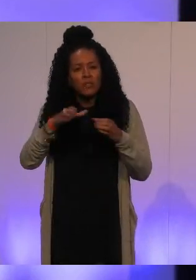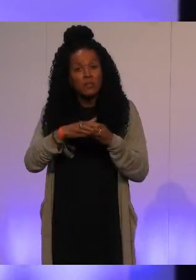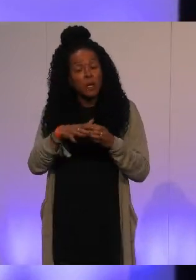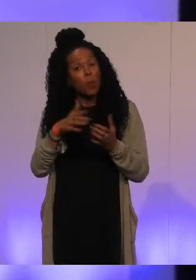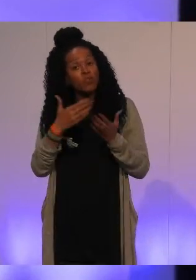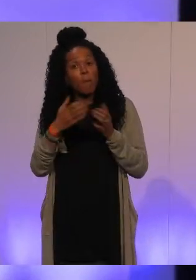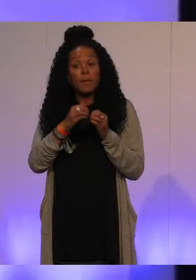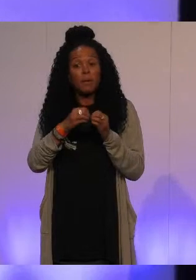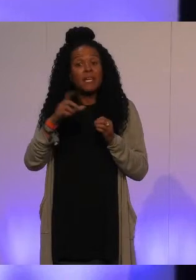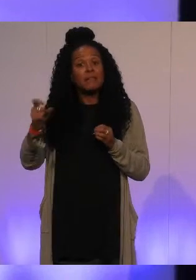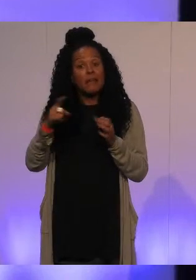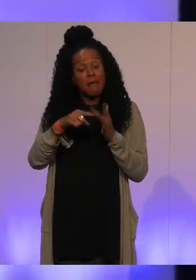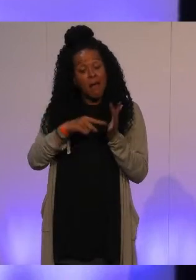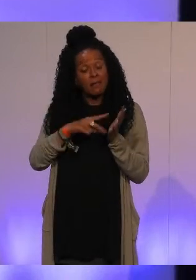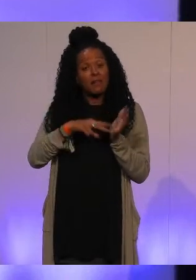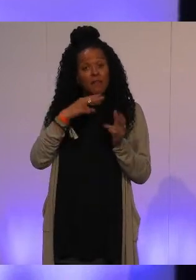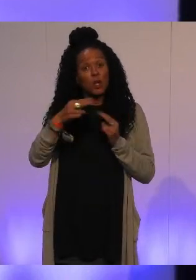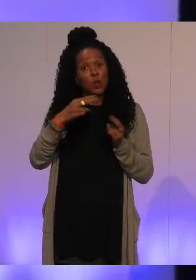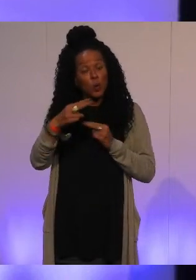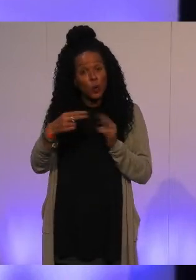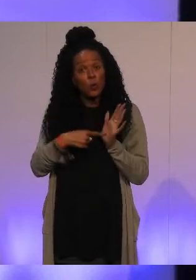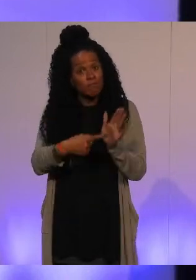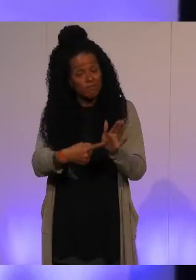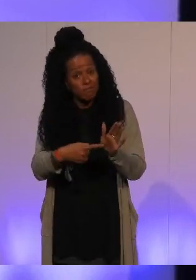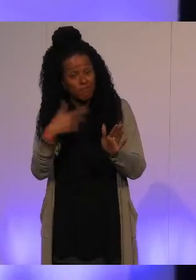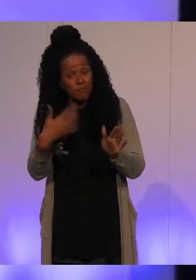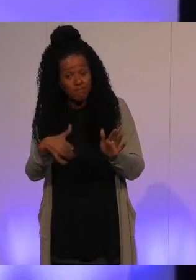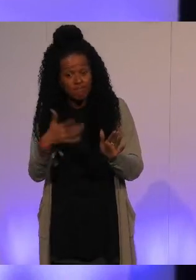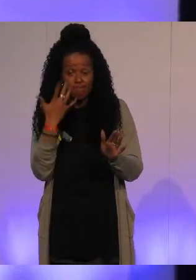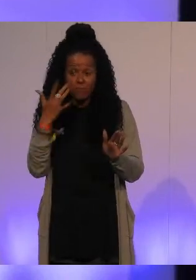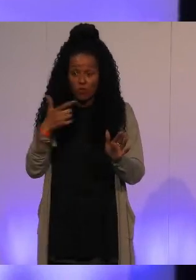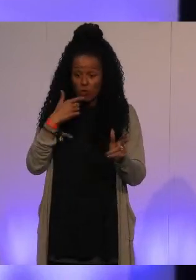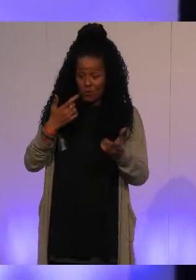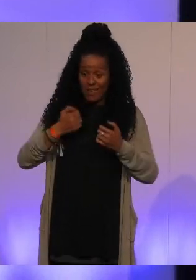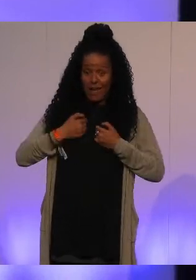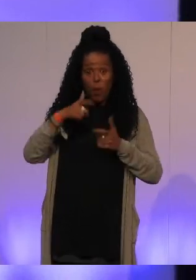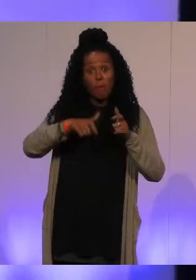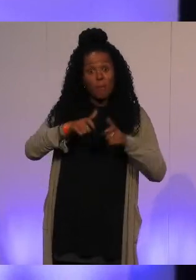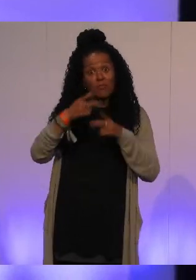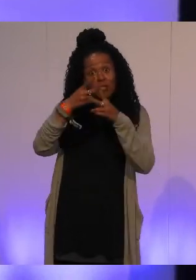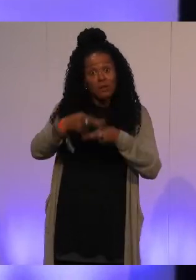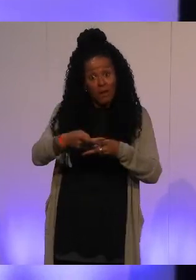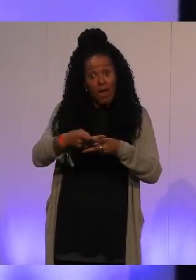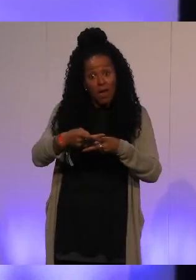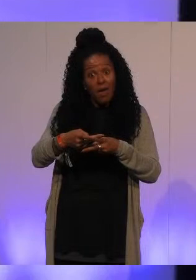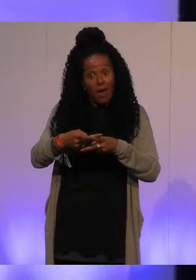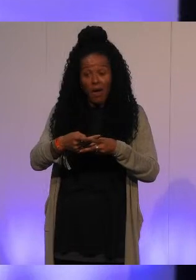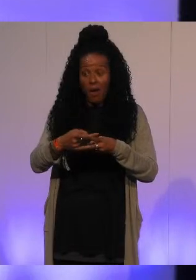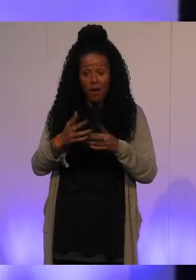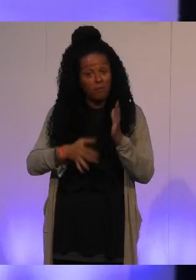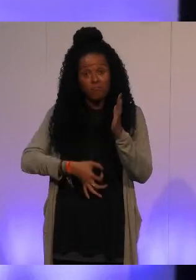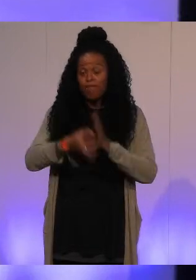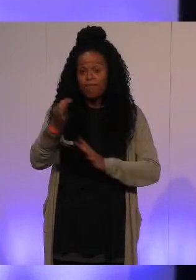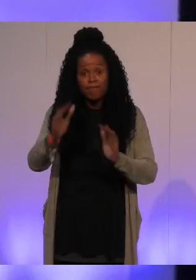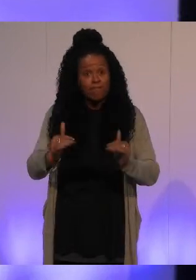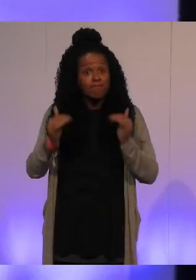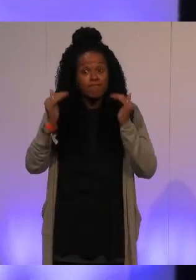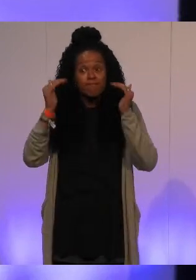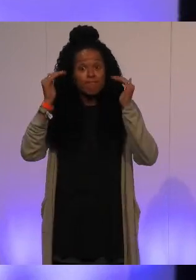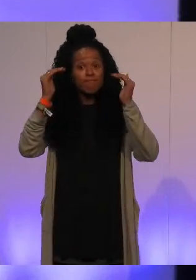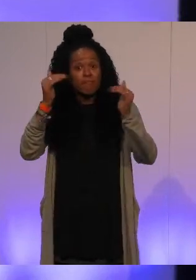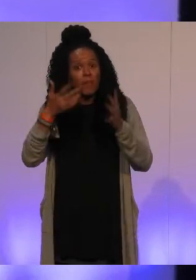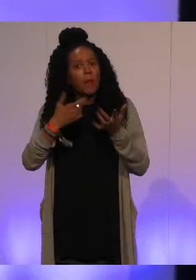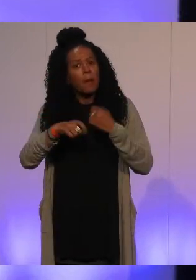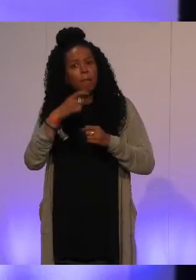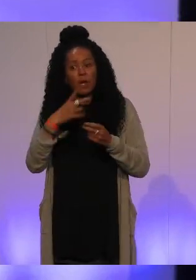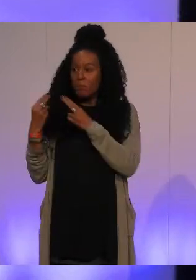and ITV News. That shows how the level of patient care has transcended our own channels of communication into more